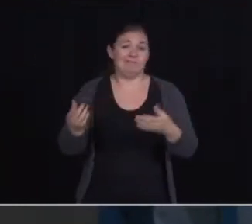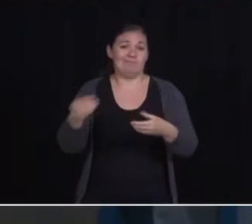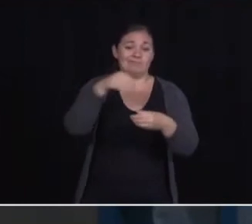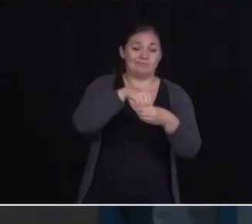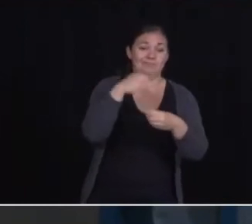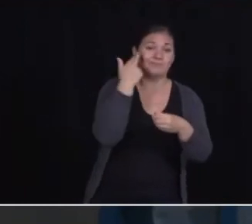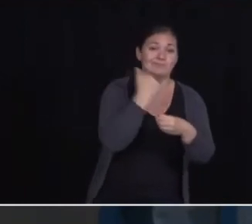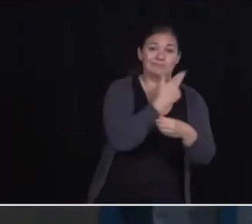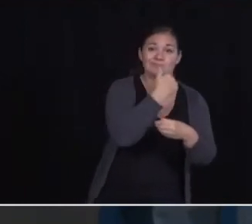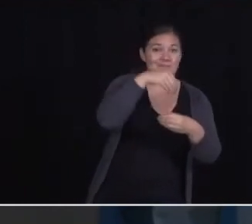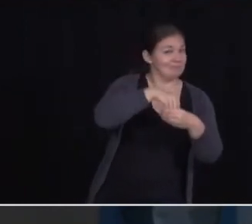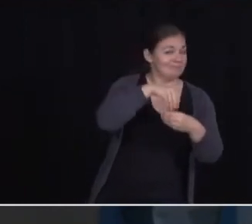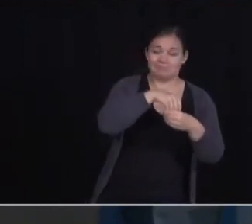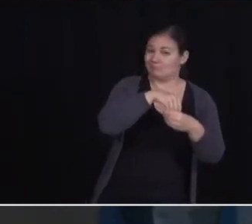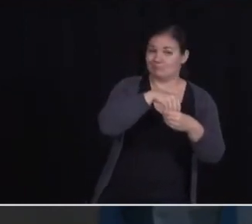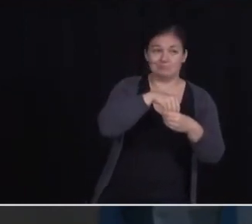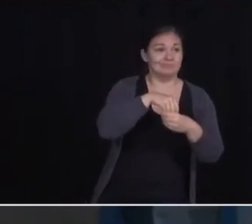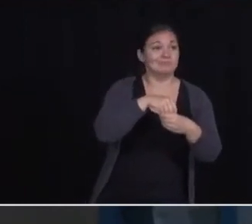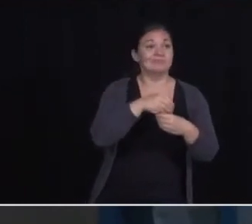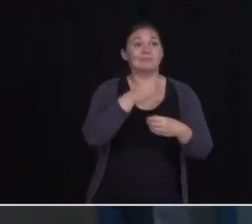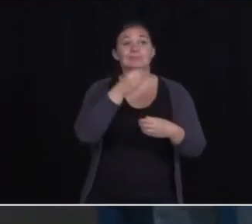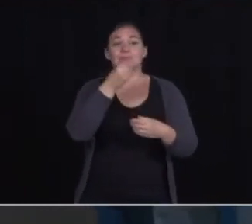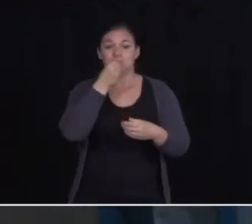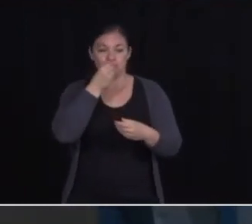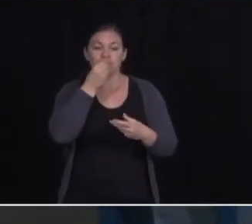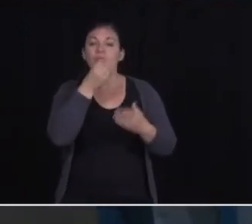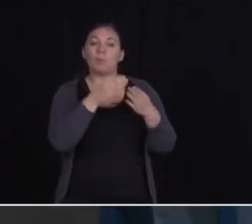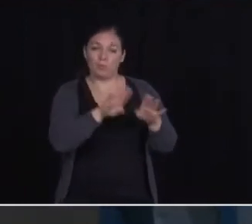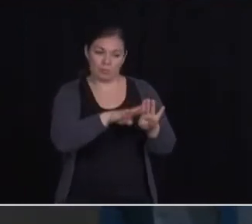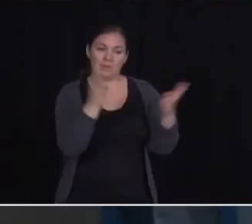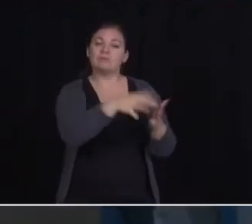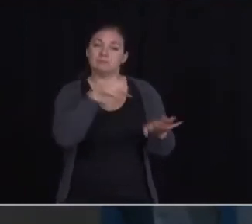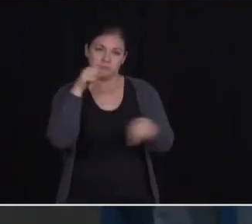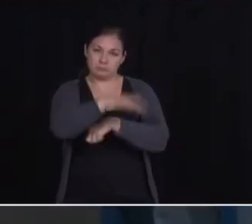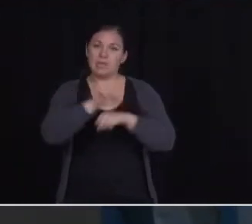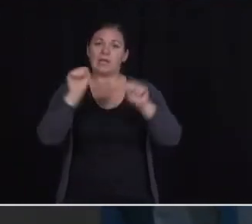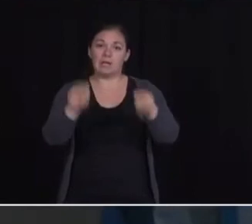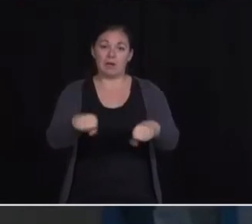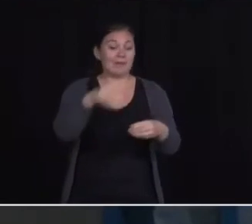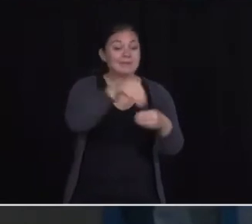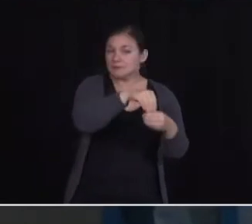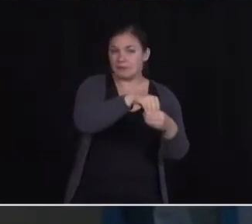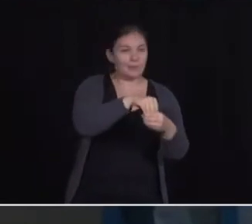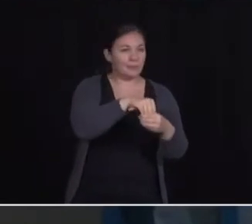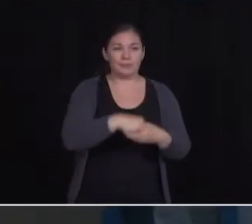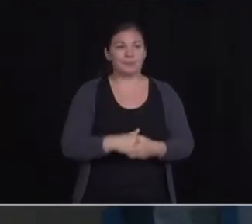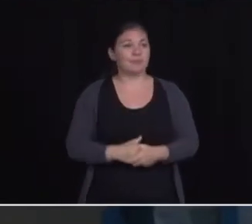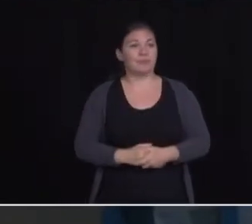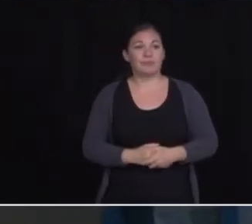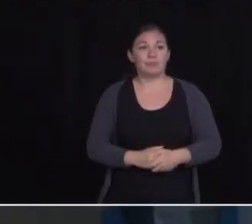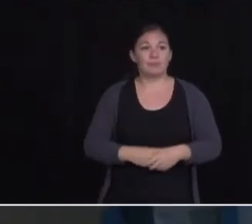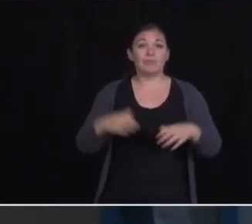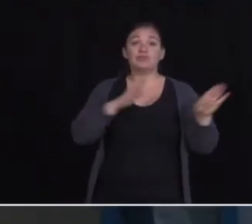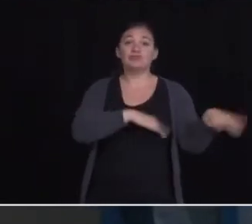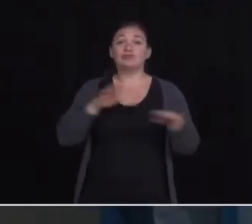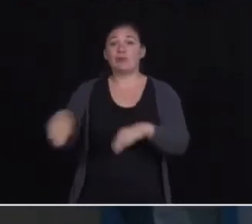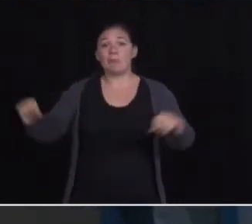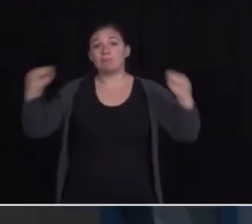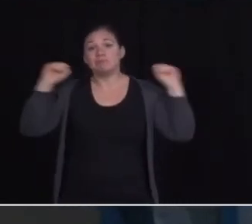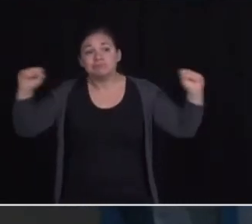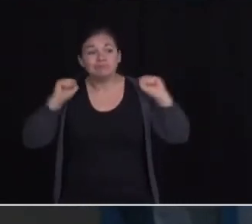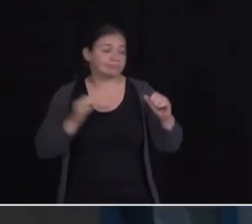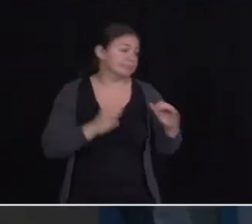continue. Indoor gyms and fitness centers will be closed. Outdoor services and fitness centers